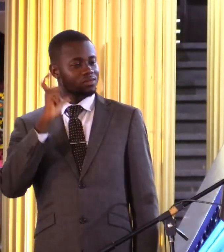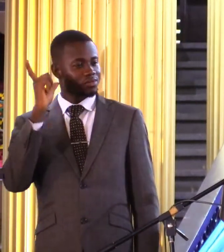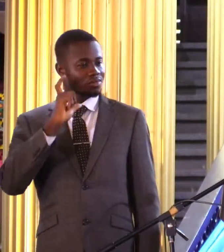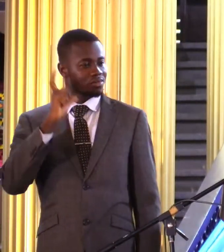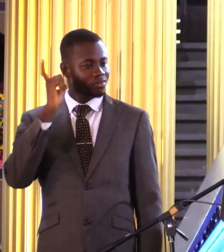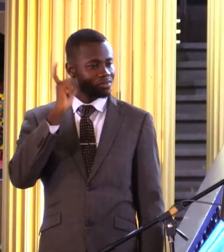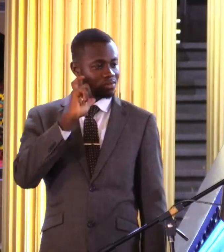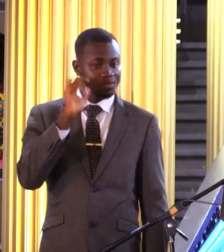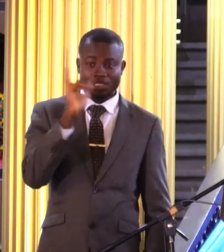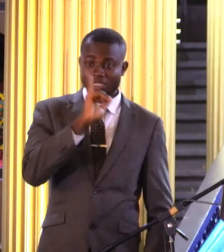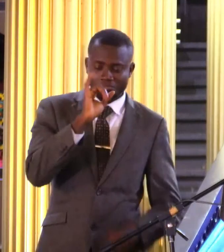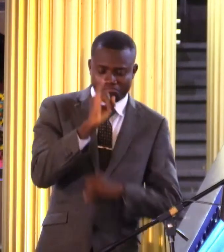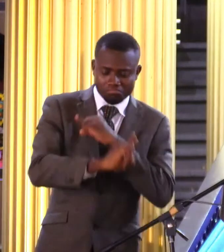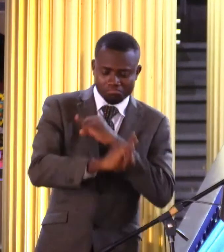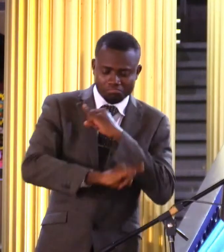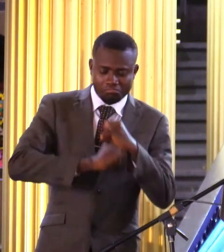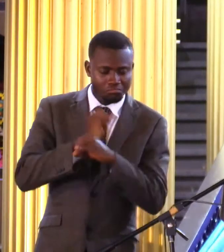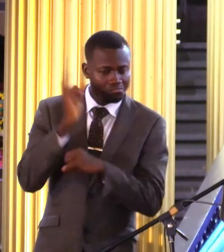Amanone tia yo.